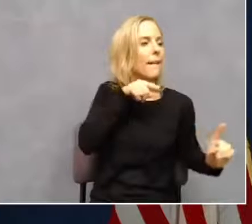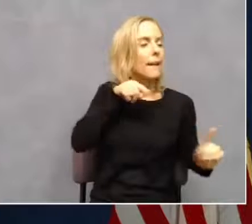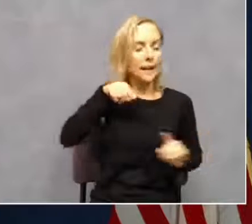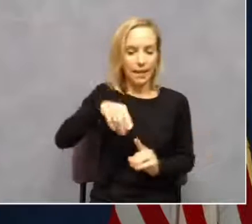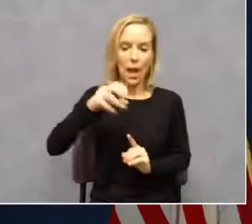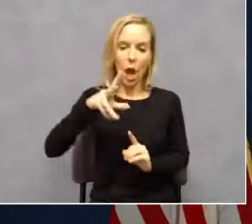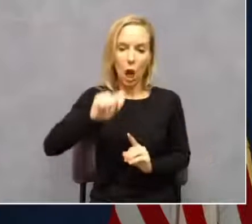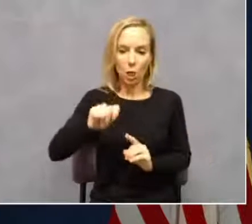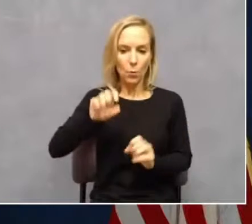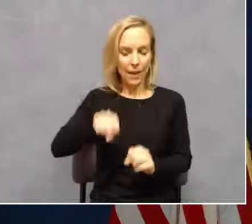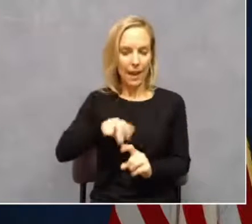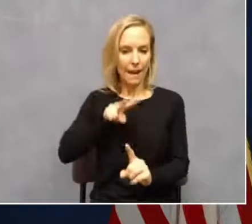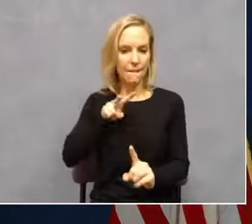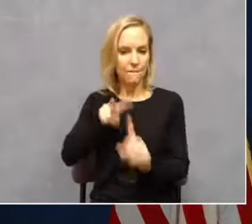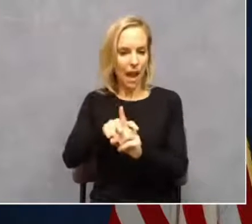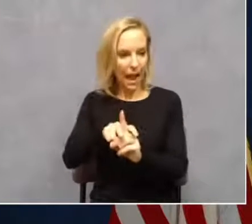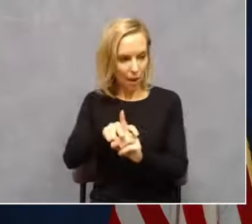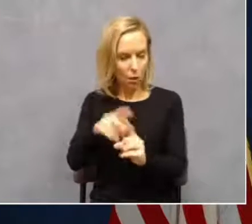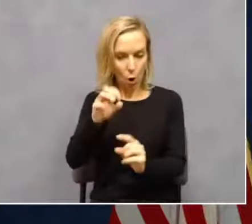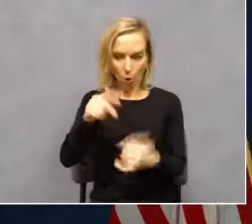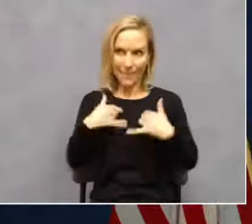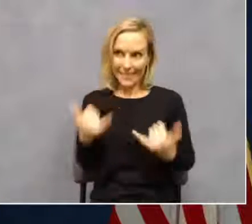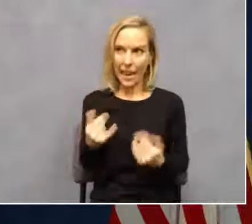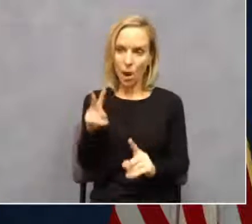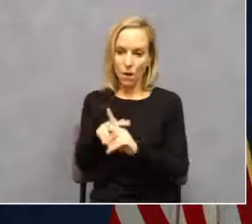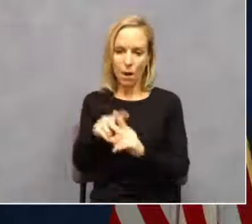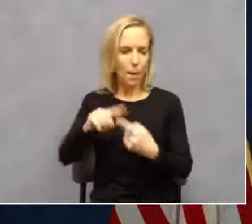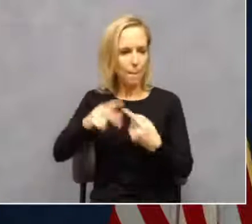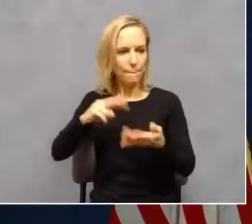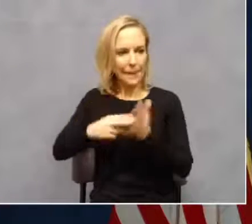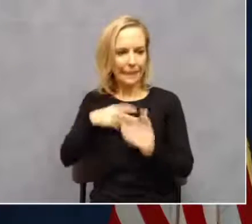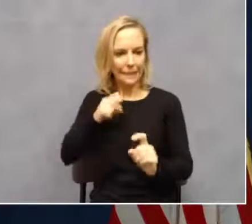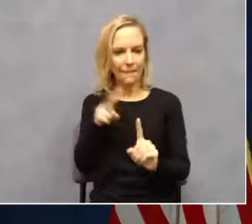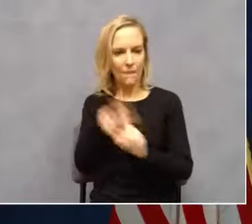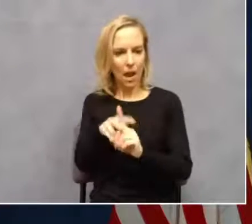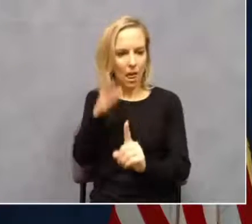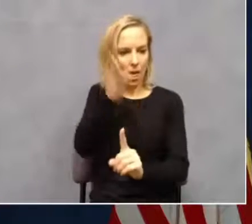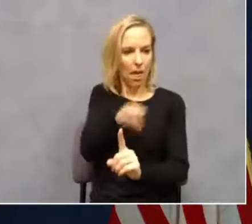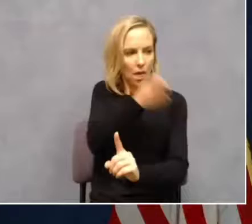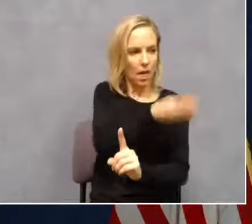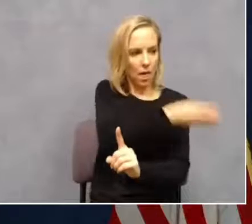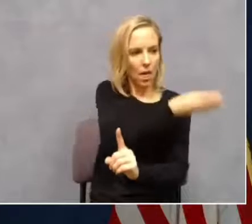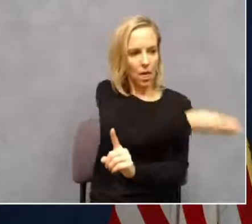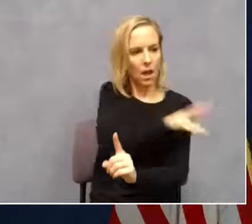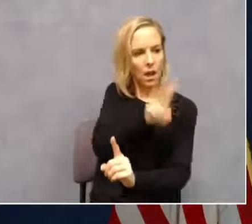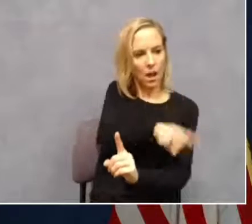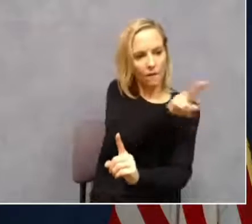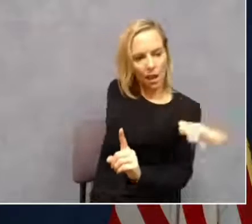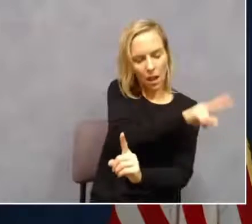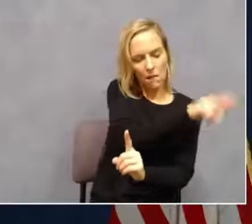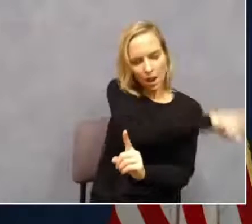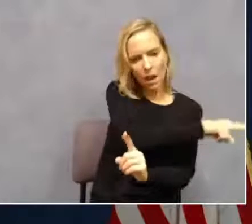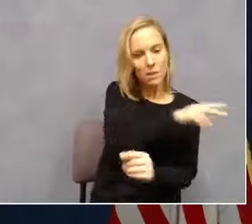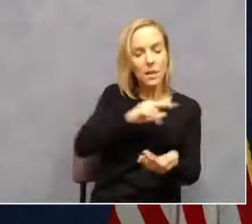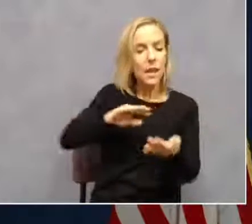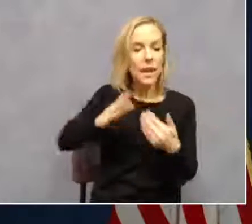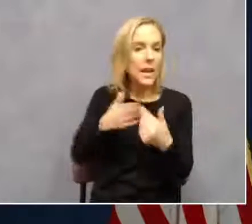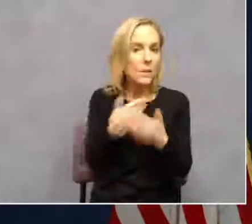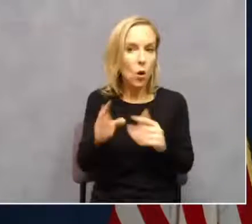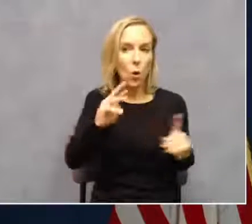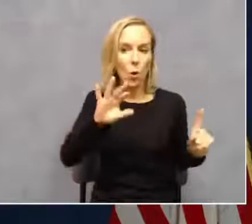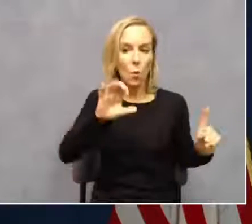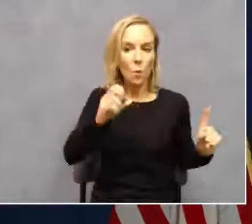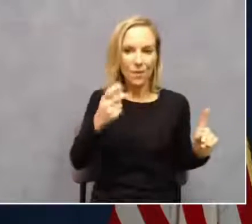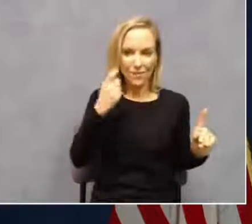claim dates back to March. And the numbers we were showing people, that shows up as a March claim, even though we've only had a couple weeks